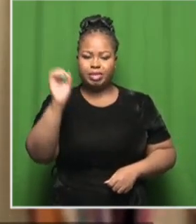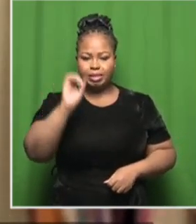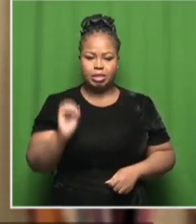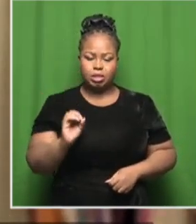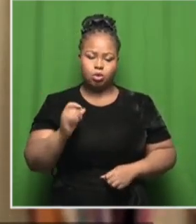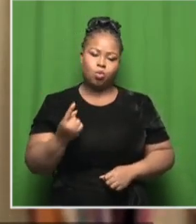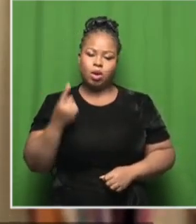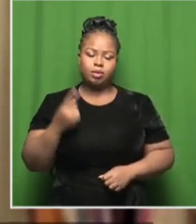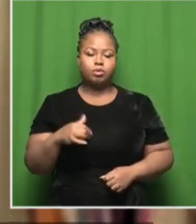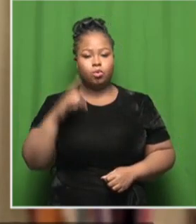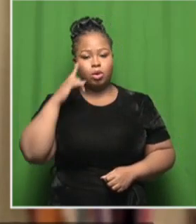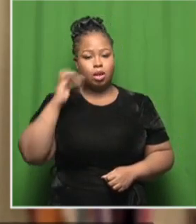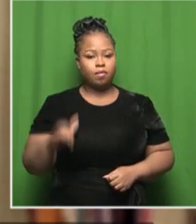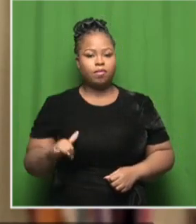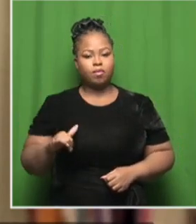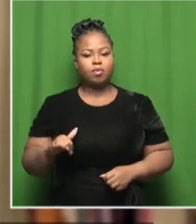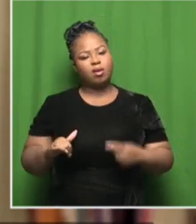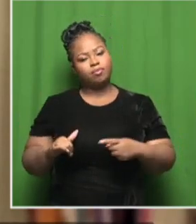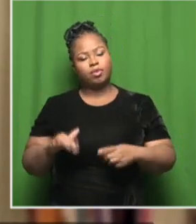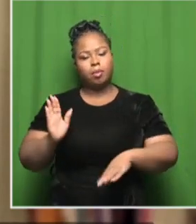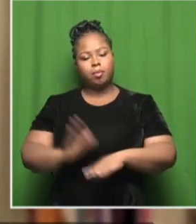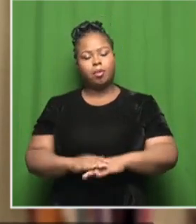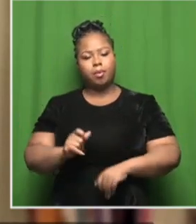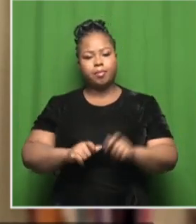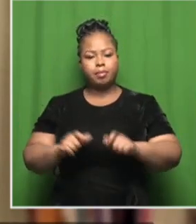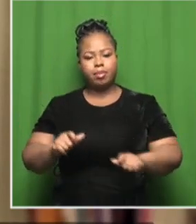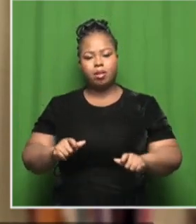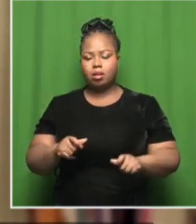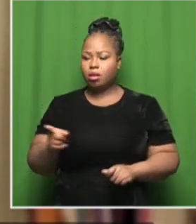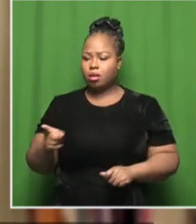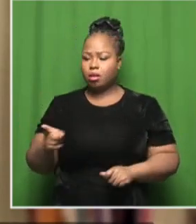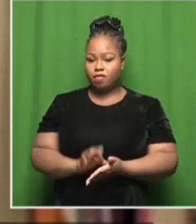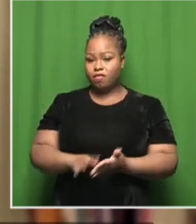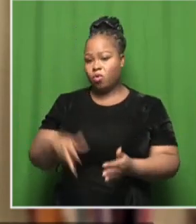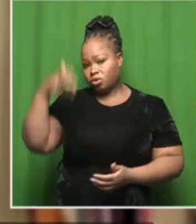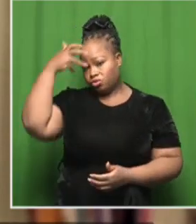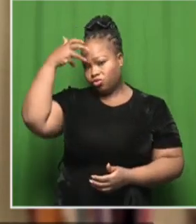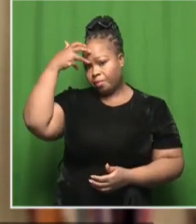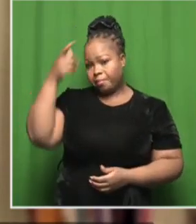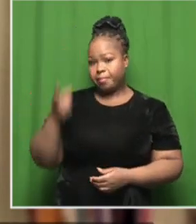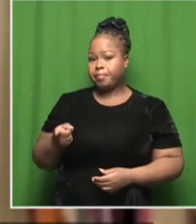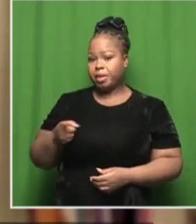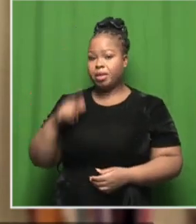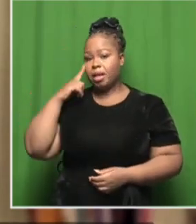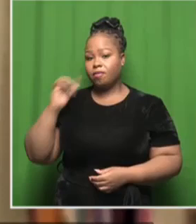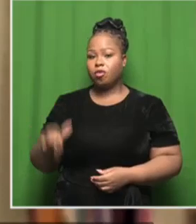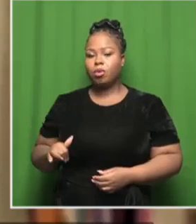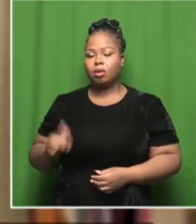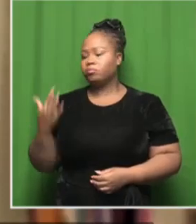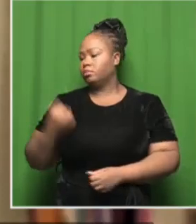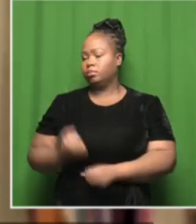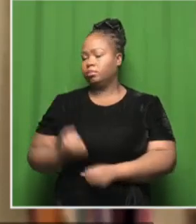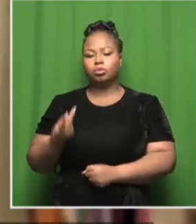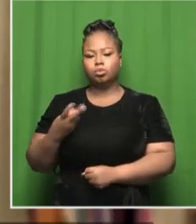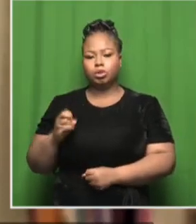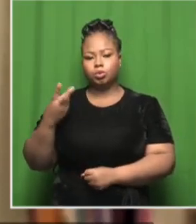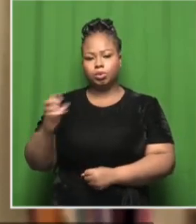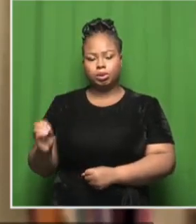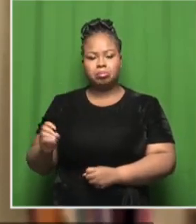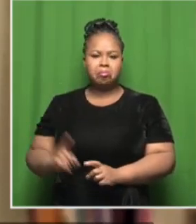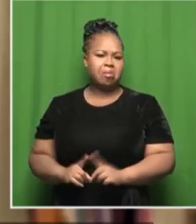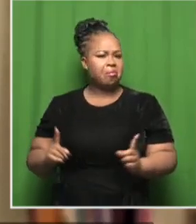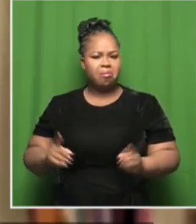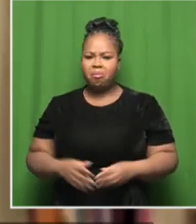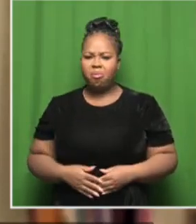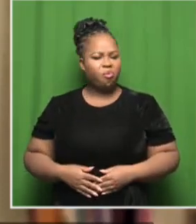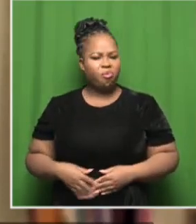so California, more people voted for Donald Trump in California than in any other state in 2020. Yet none of the